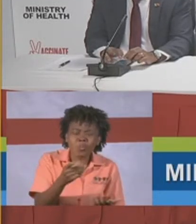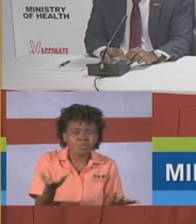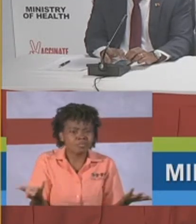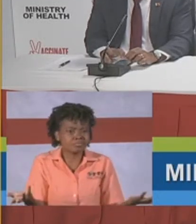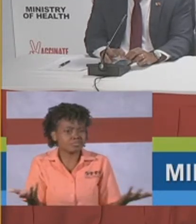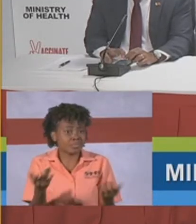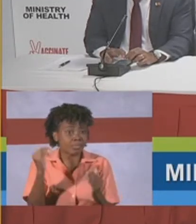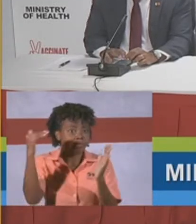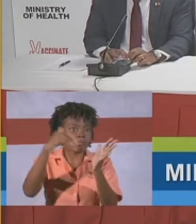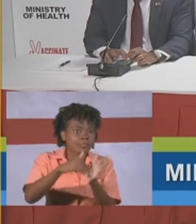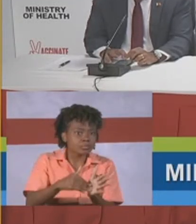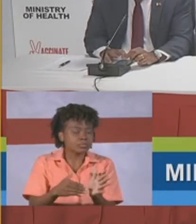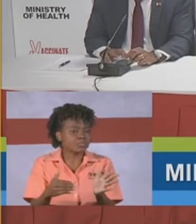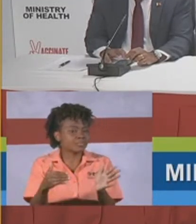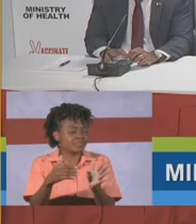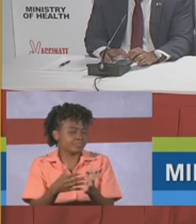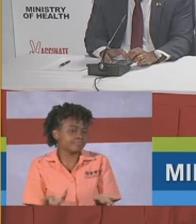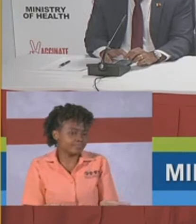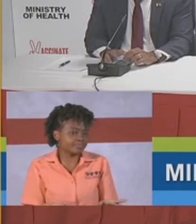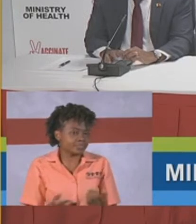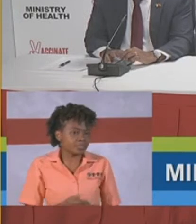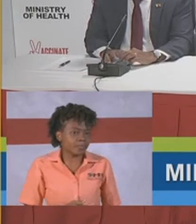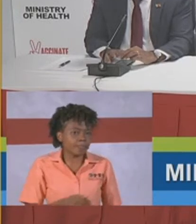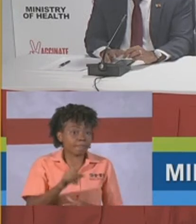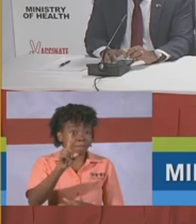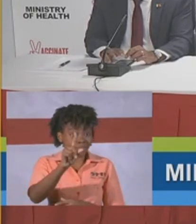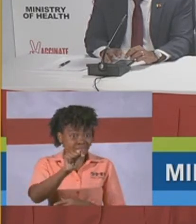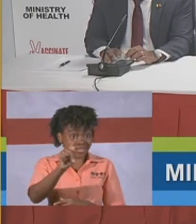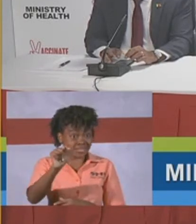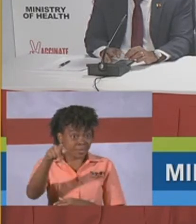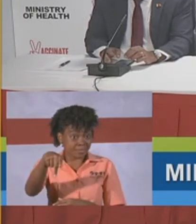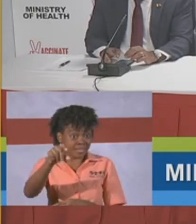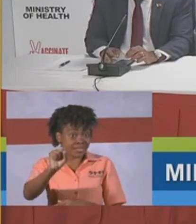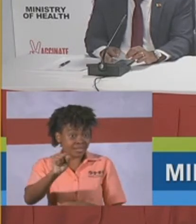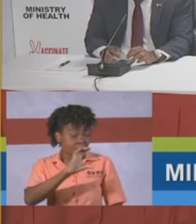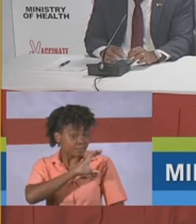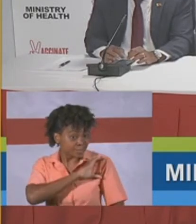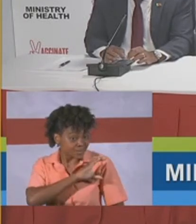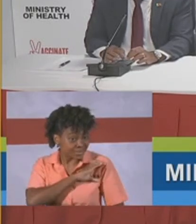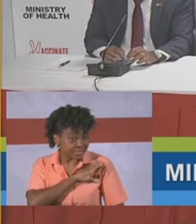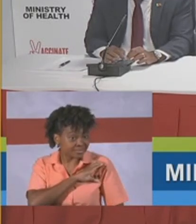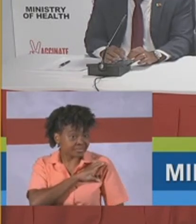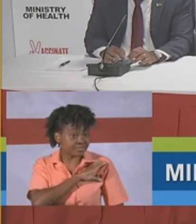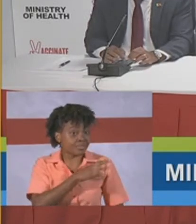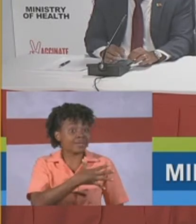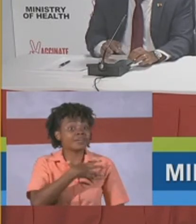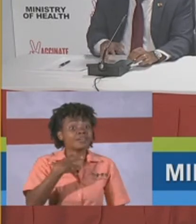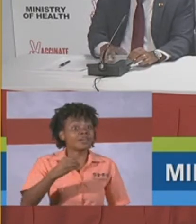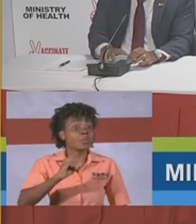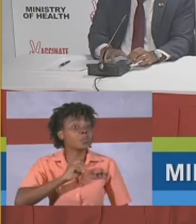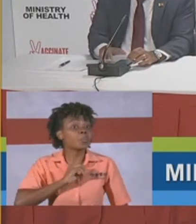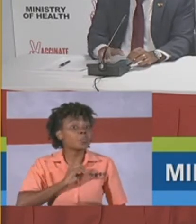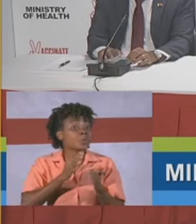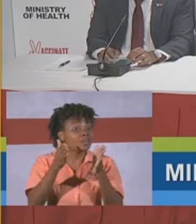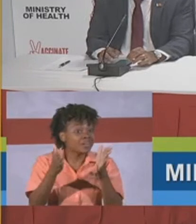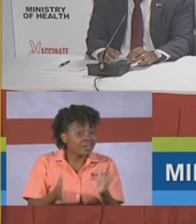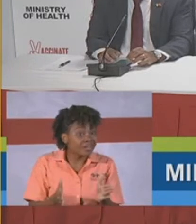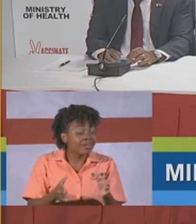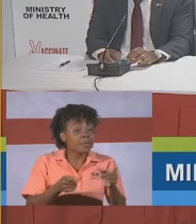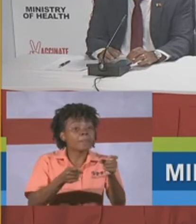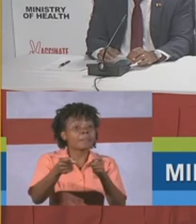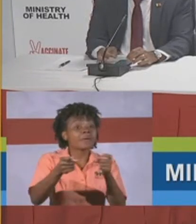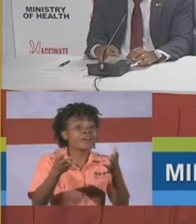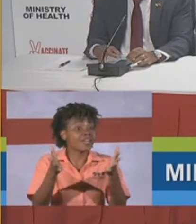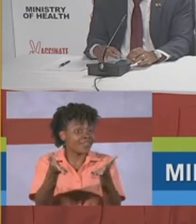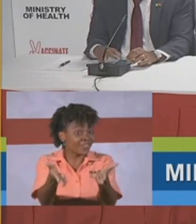zone policy is for the TTPS/the owner. And yes, we constantly review